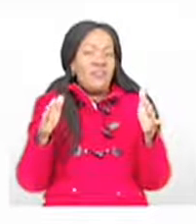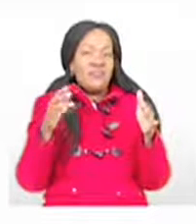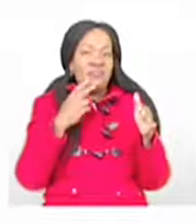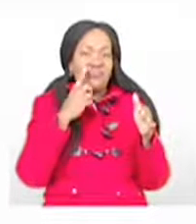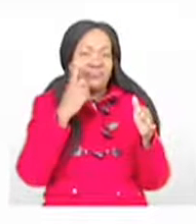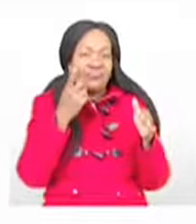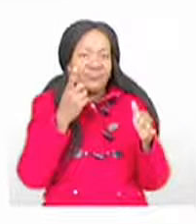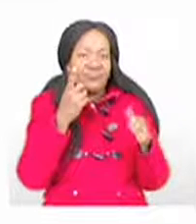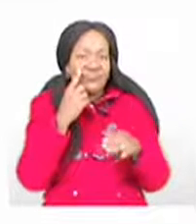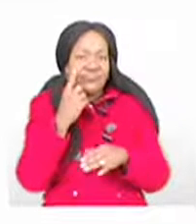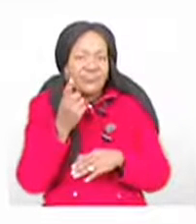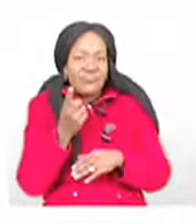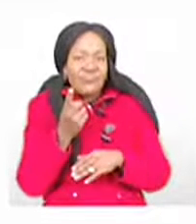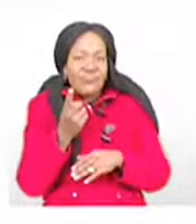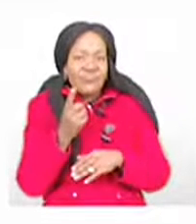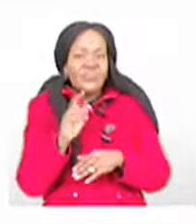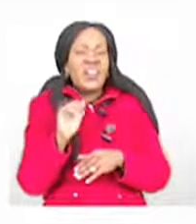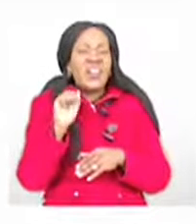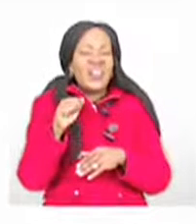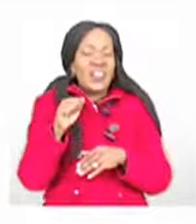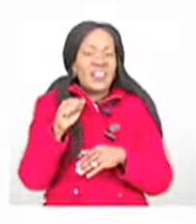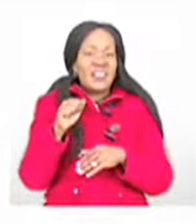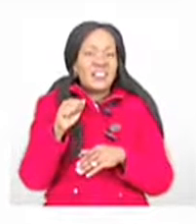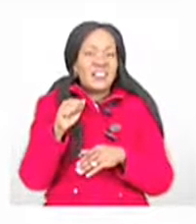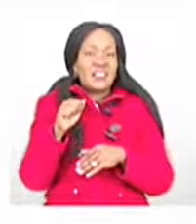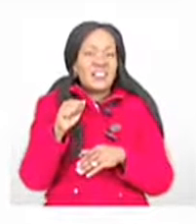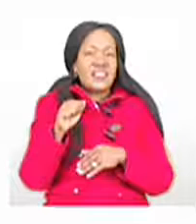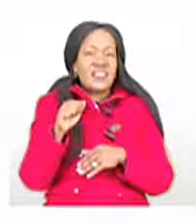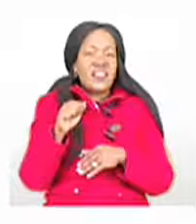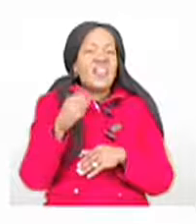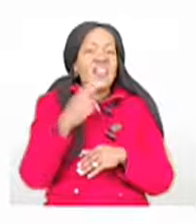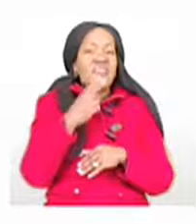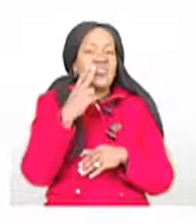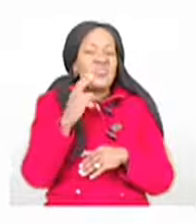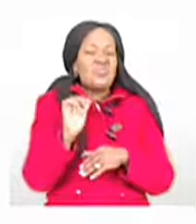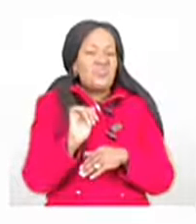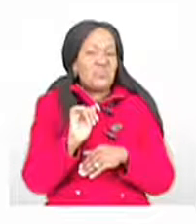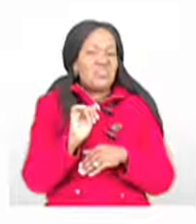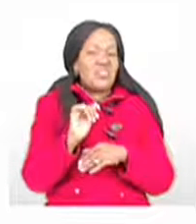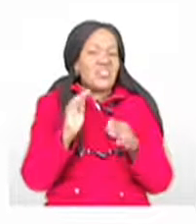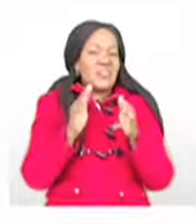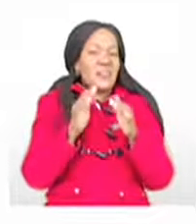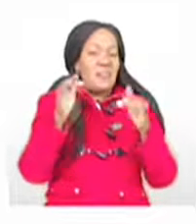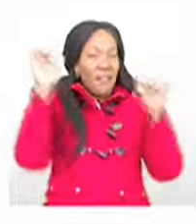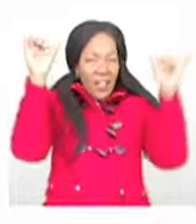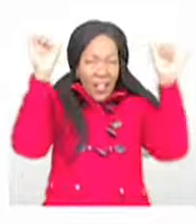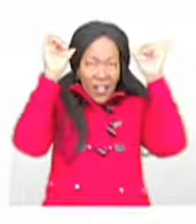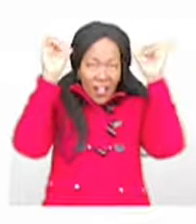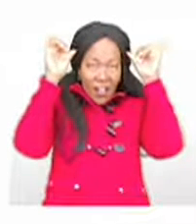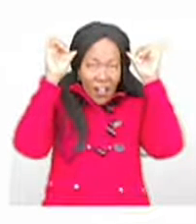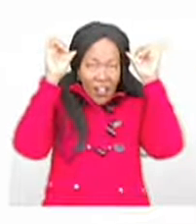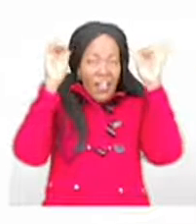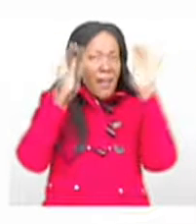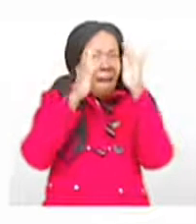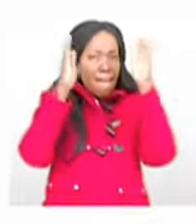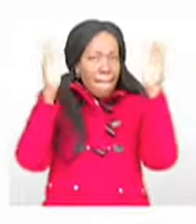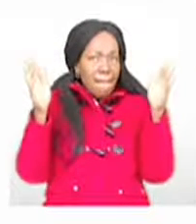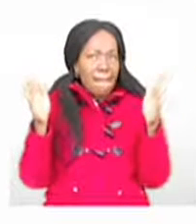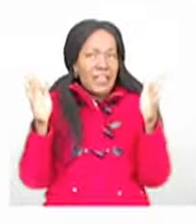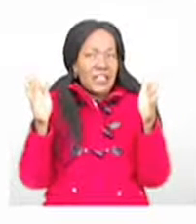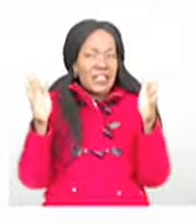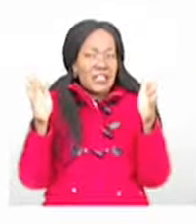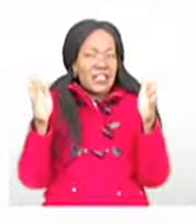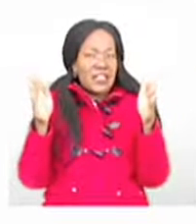closely. Yes, if you have identified the cow as the biggest,